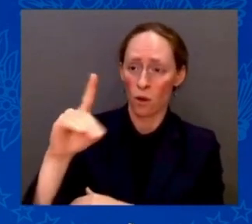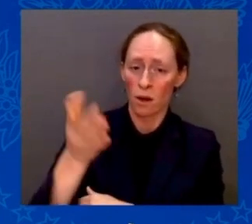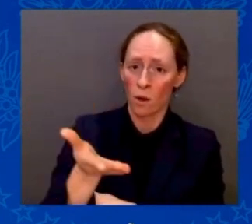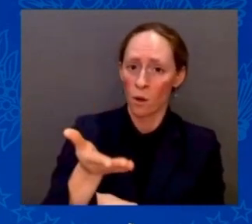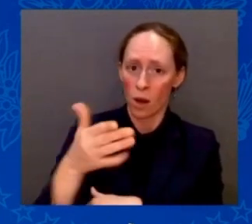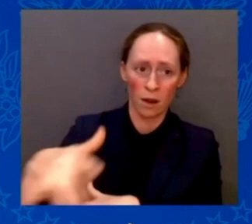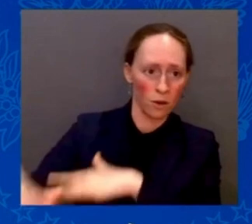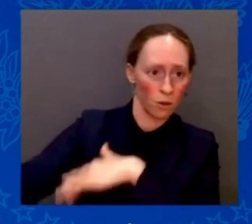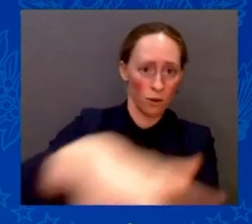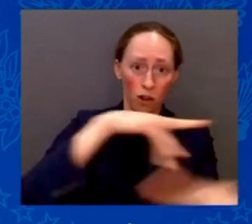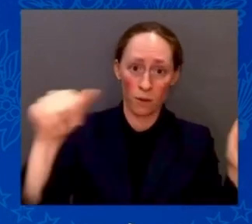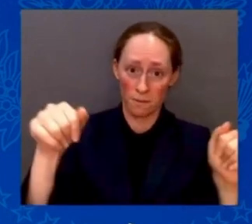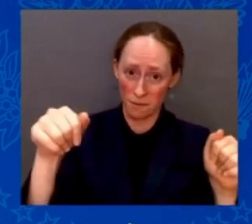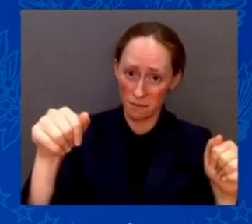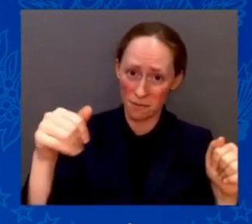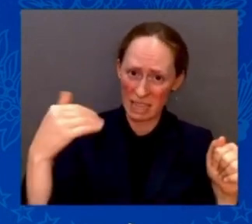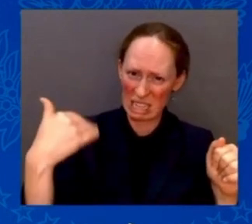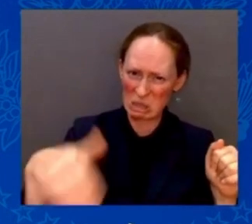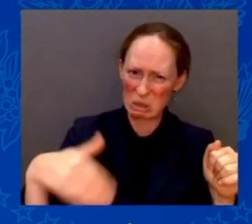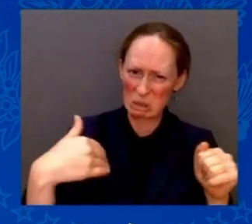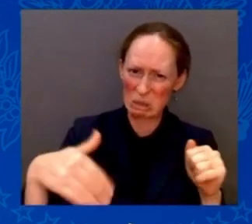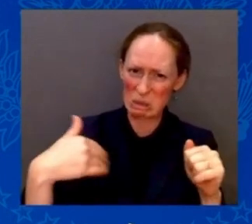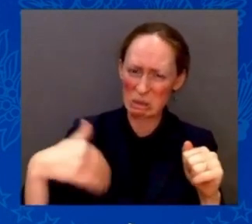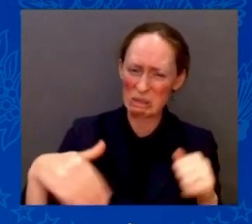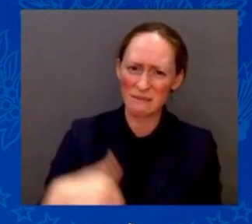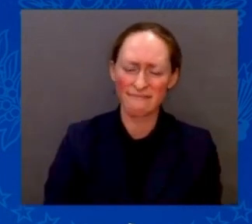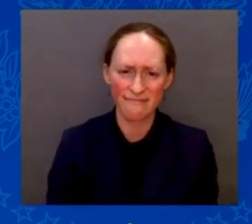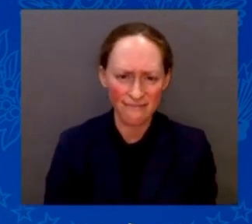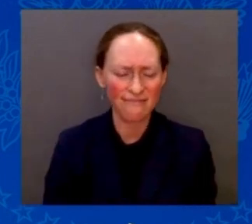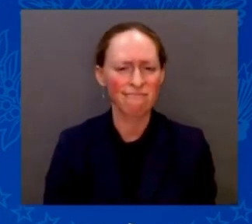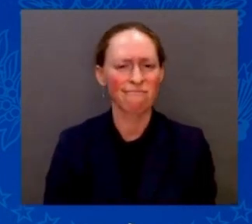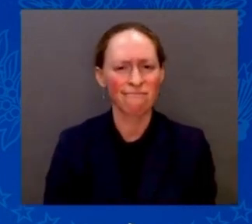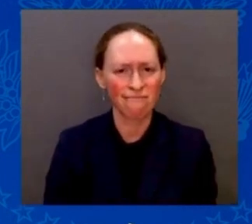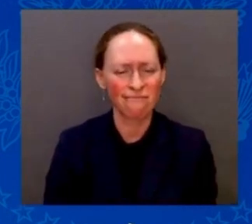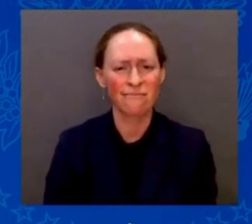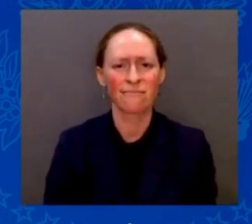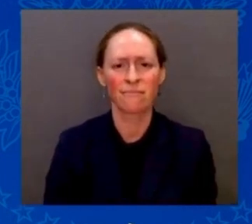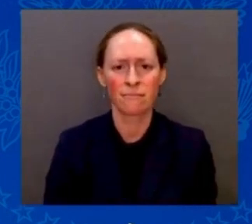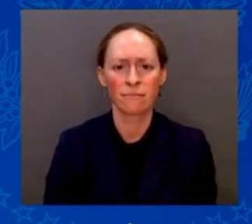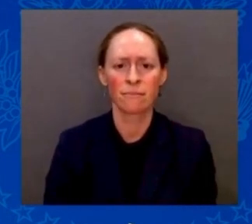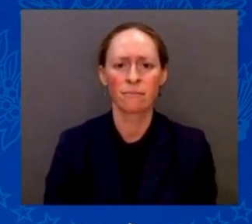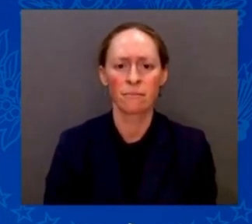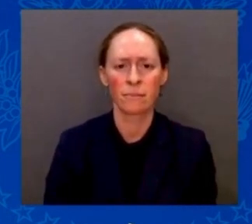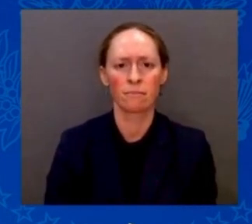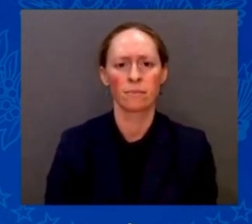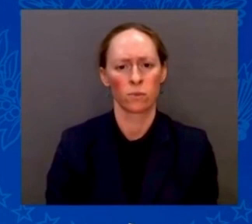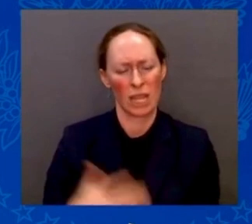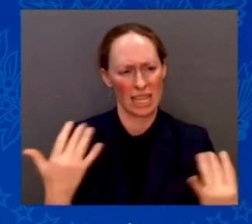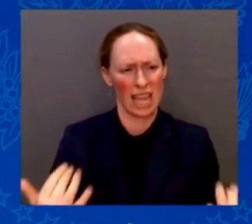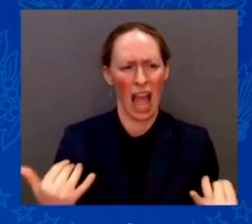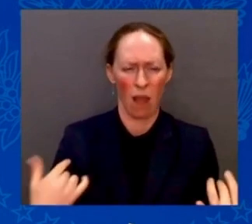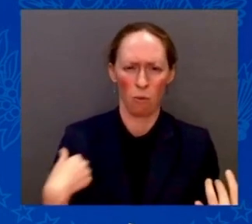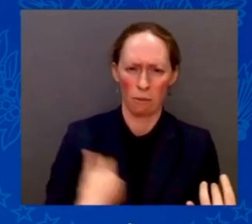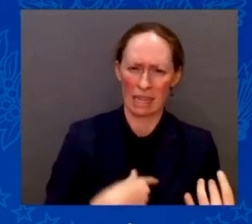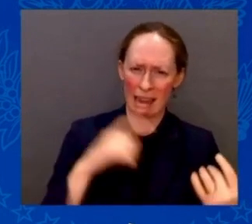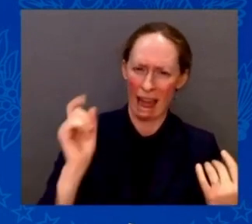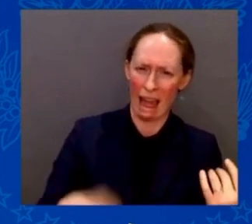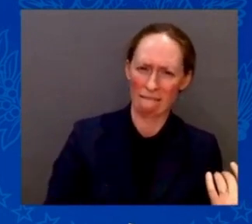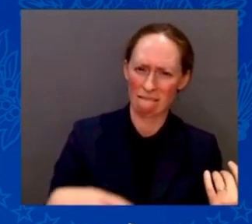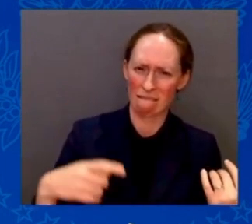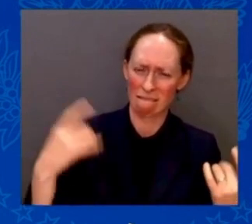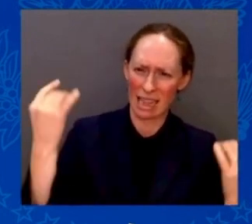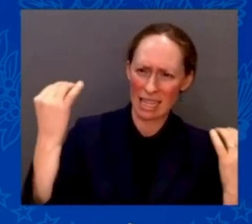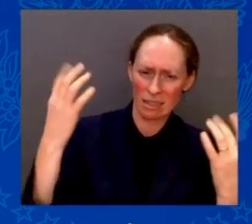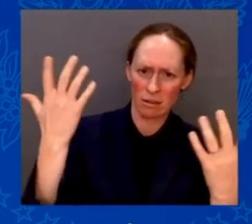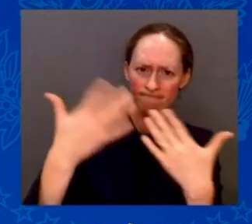as we try to harden the capacity to transmit energy, it's not irrational to make a judgment that you